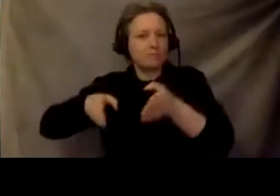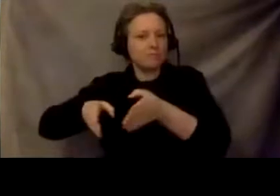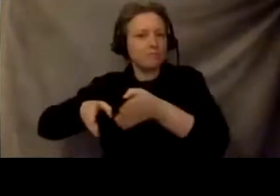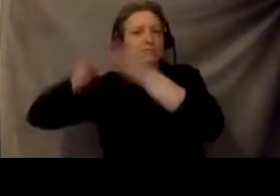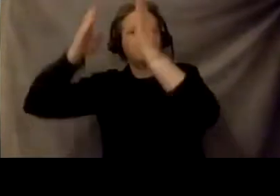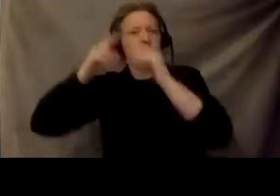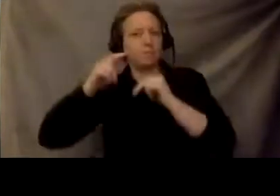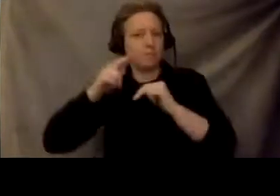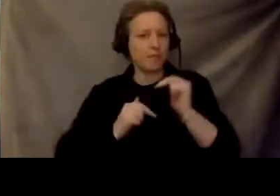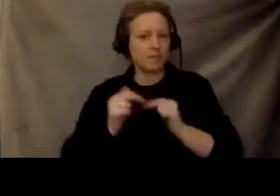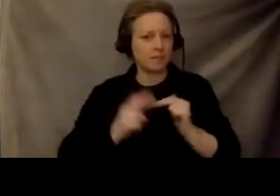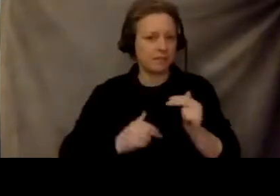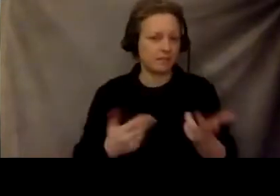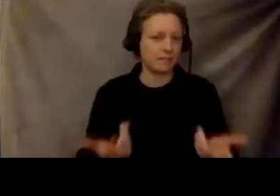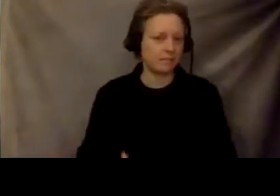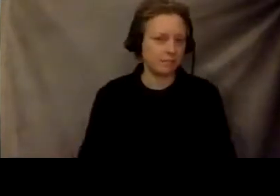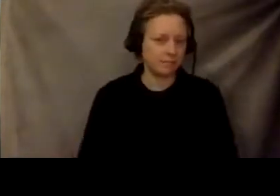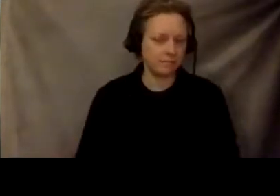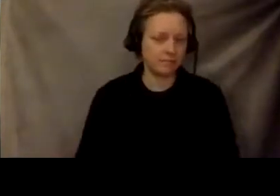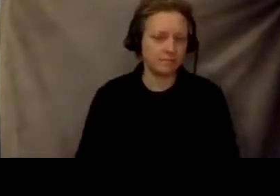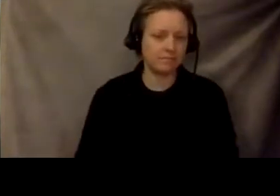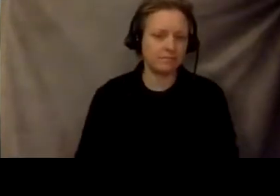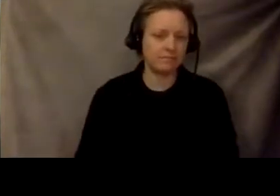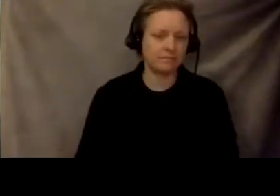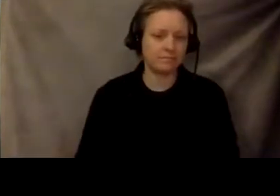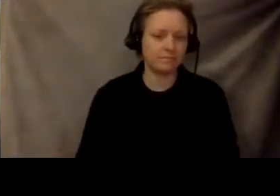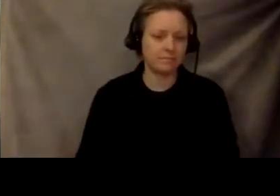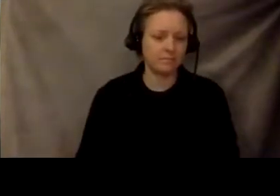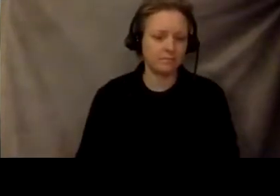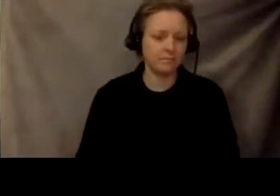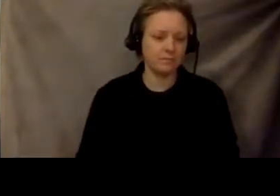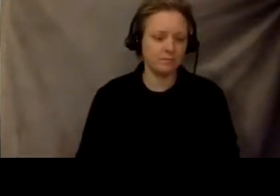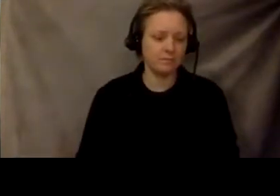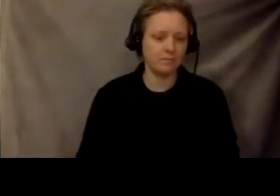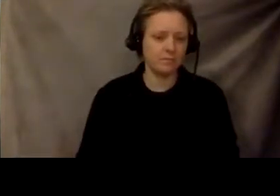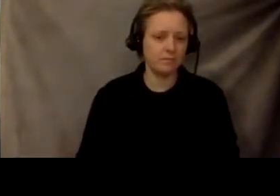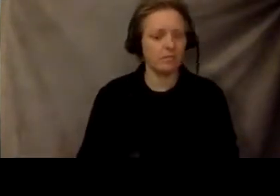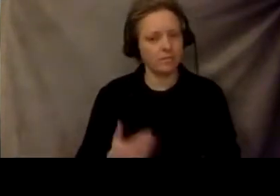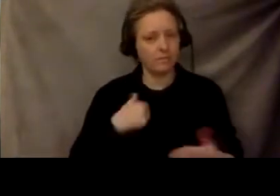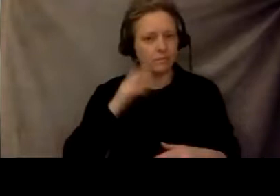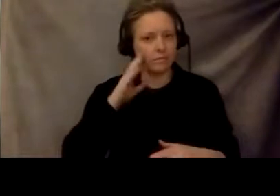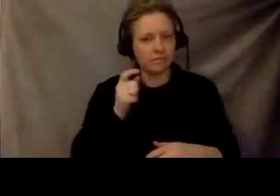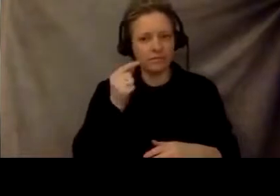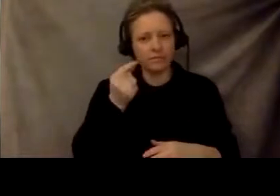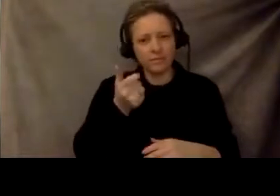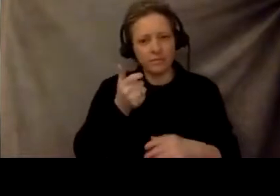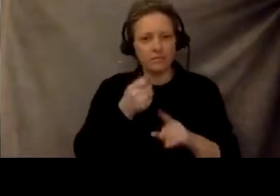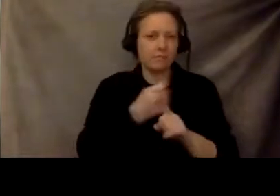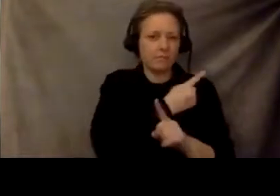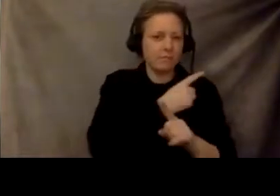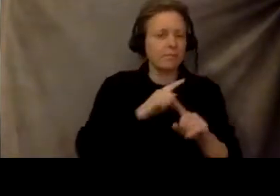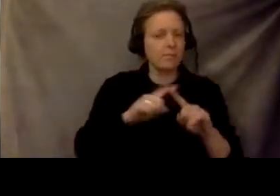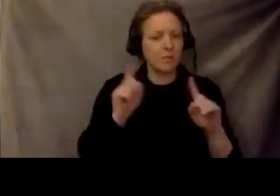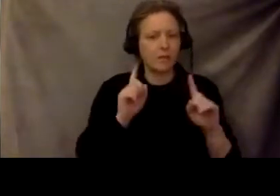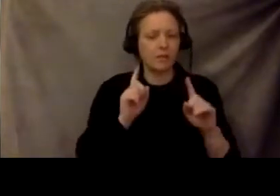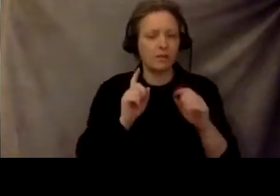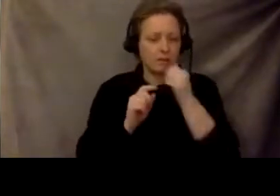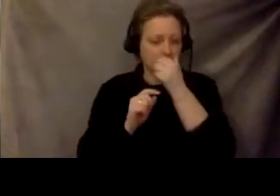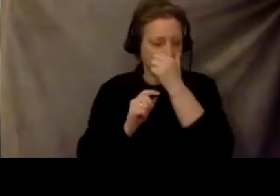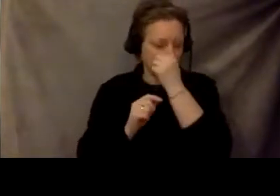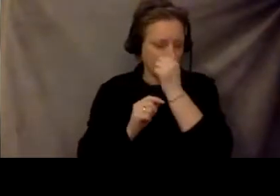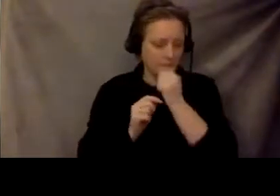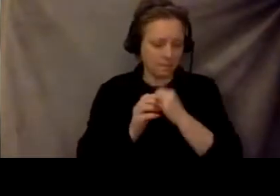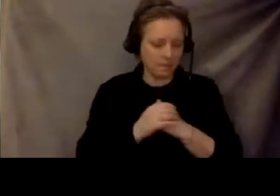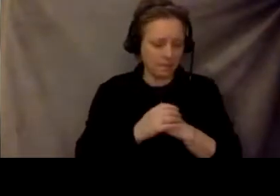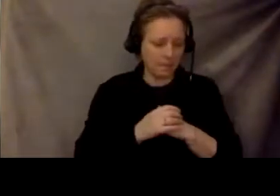market for that. Well, I'm here to tell you, and it's way off what your question was, but I'm not going to misjudge you by